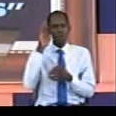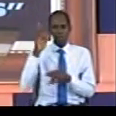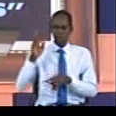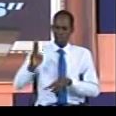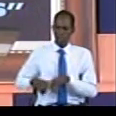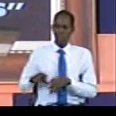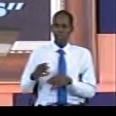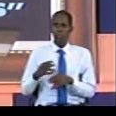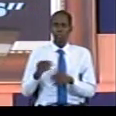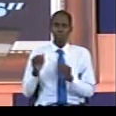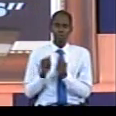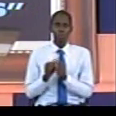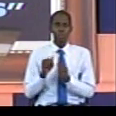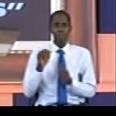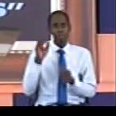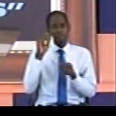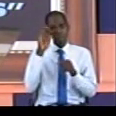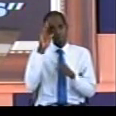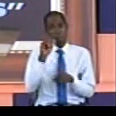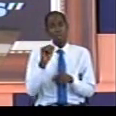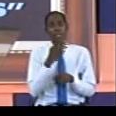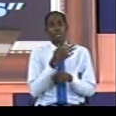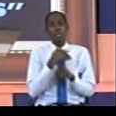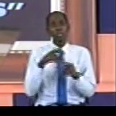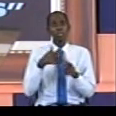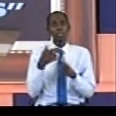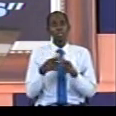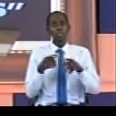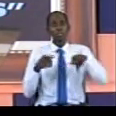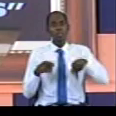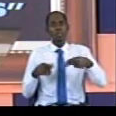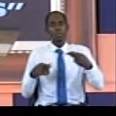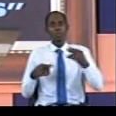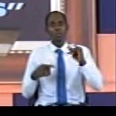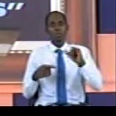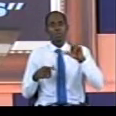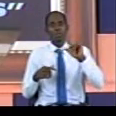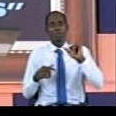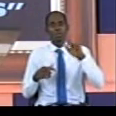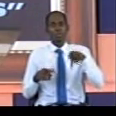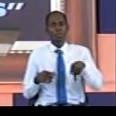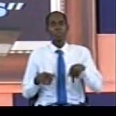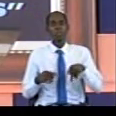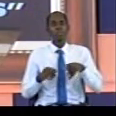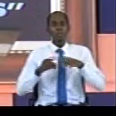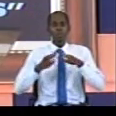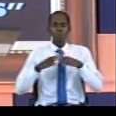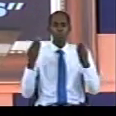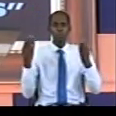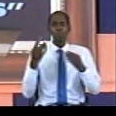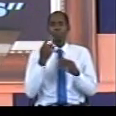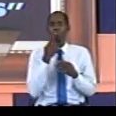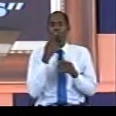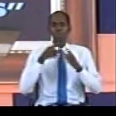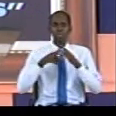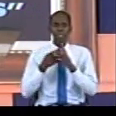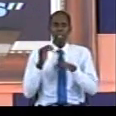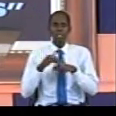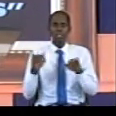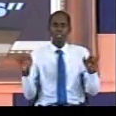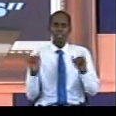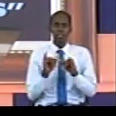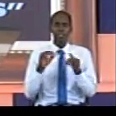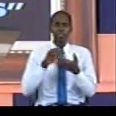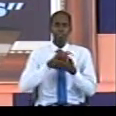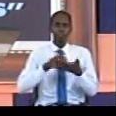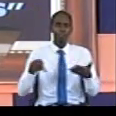35. Then Philip opened his mouth and began at the same scripture and preached unto